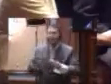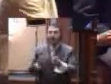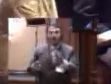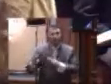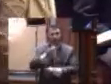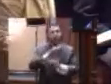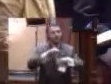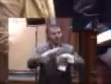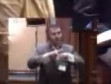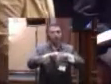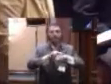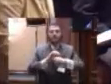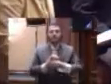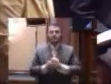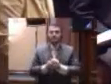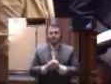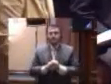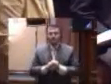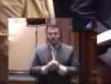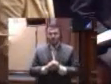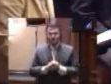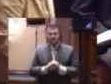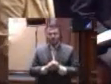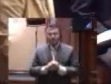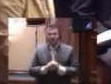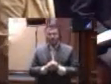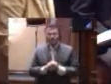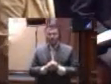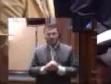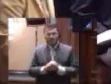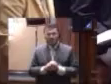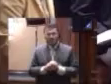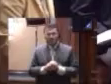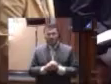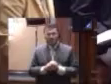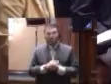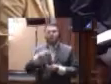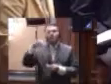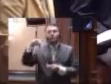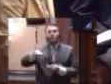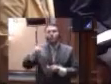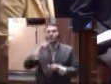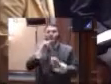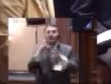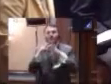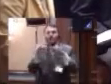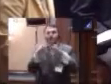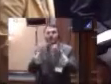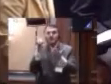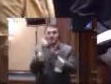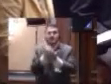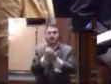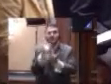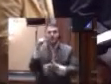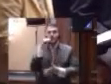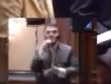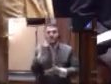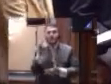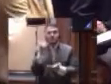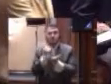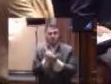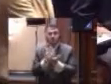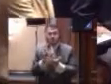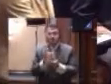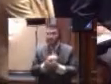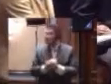Excellency Ms. Geraldine Fraser Moleketi, the former Minister of Public Service and